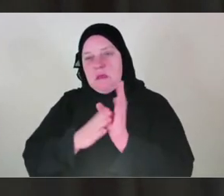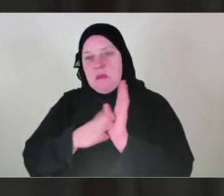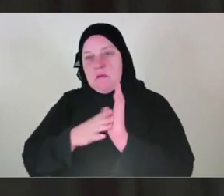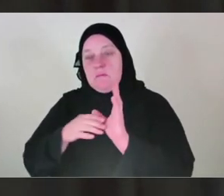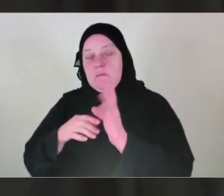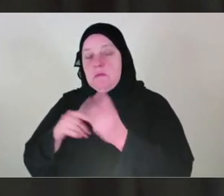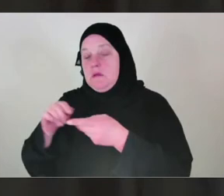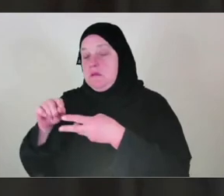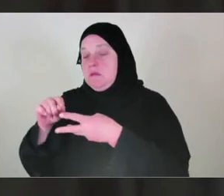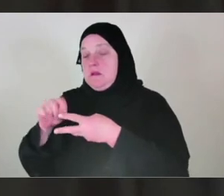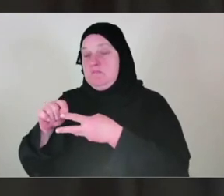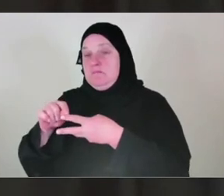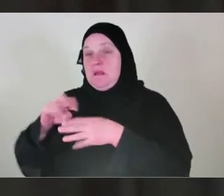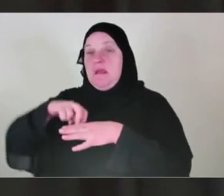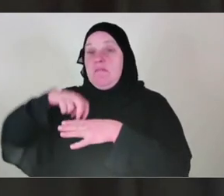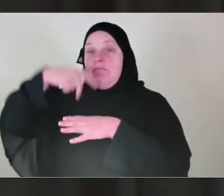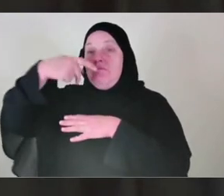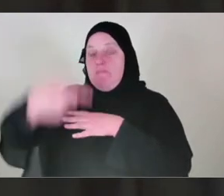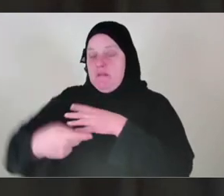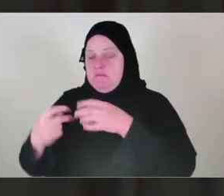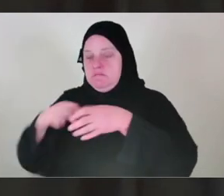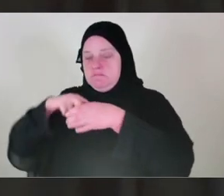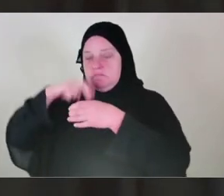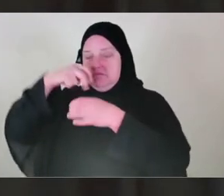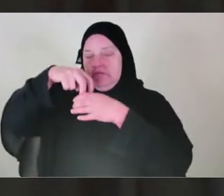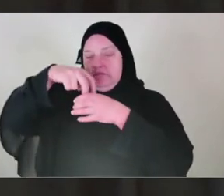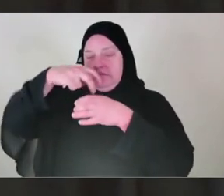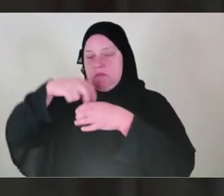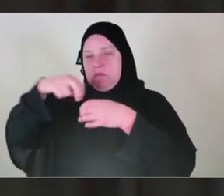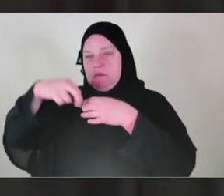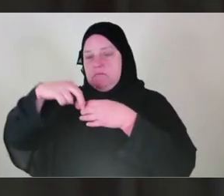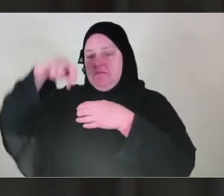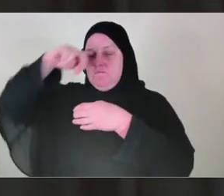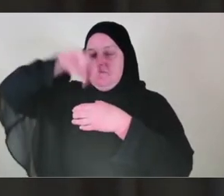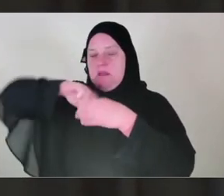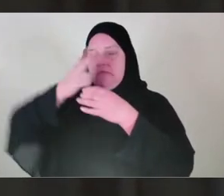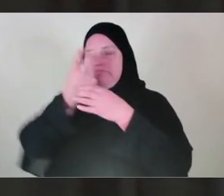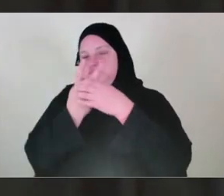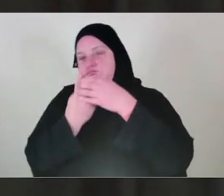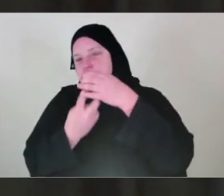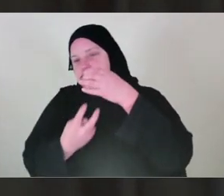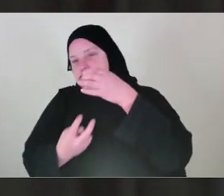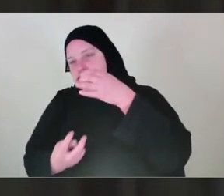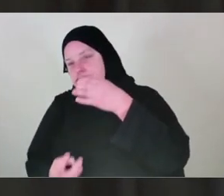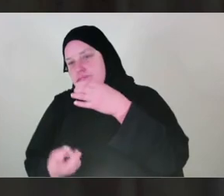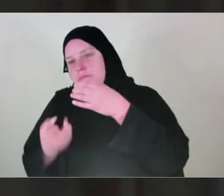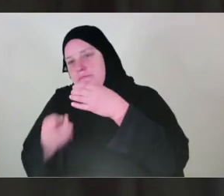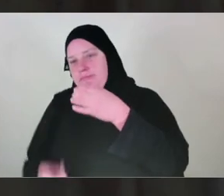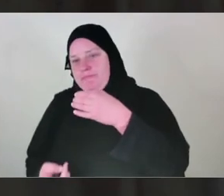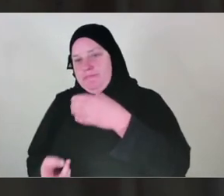As for Ummul Fadl, her death was so humiliating.